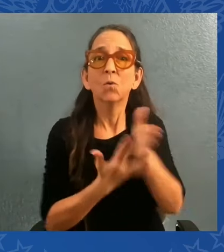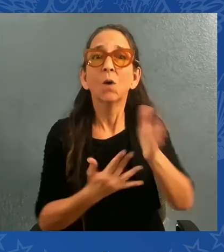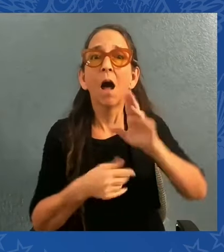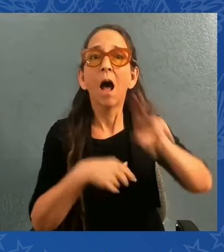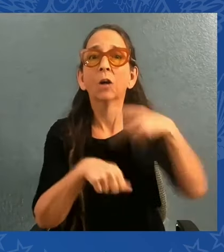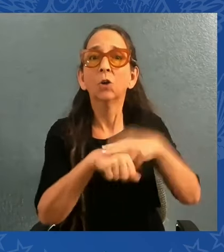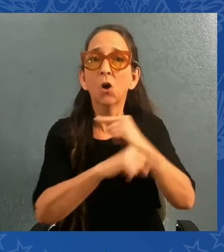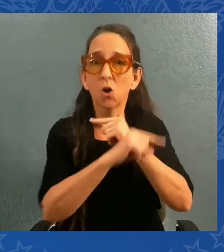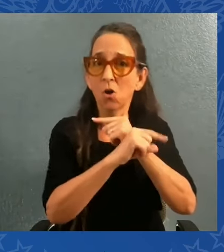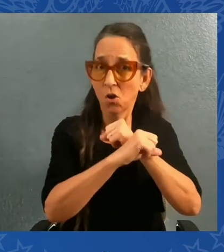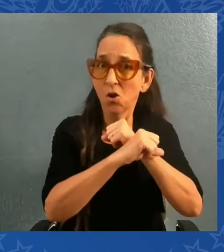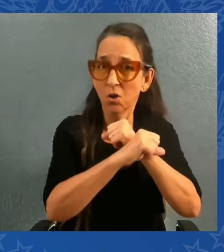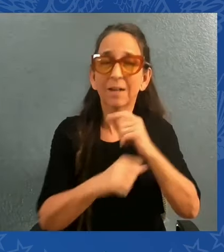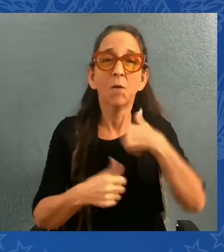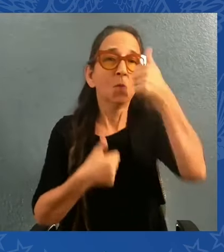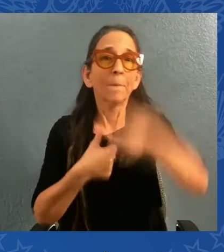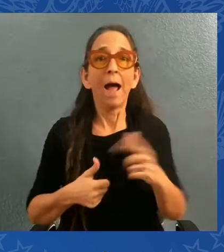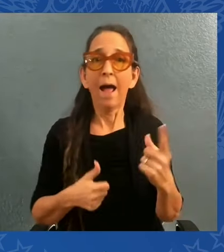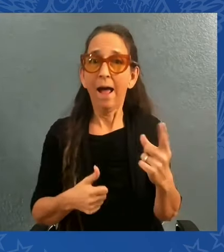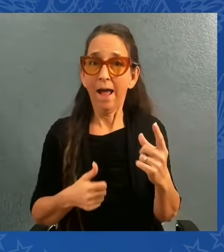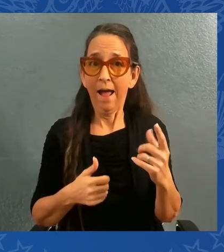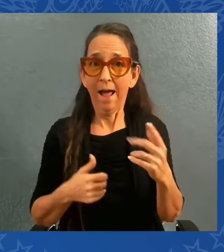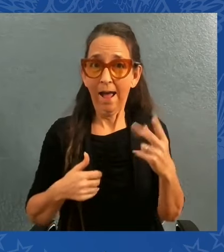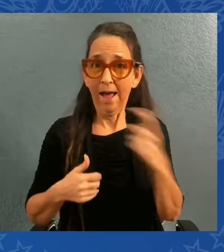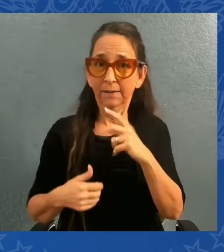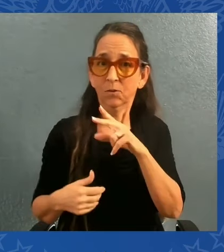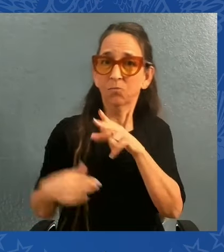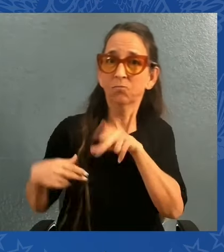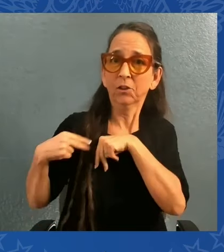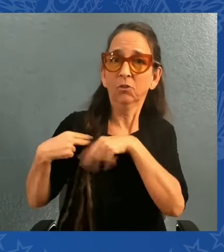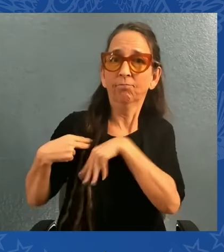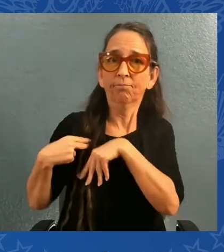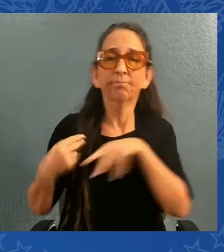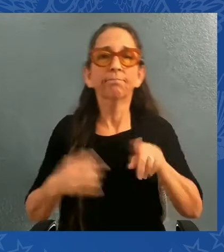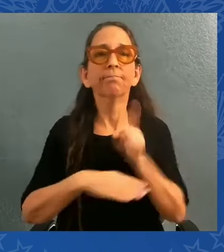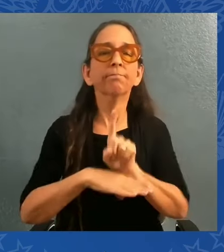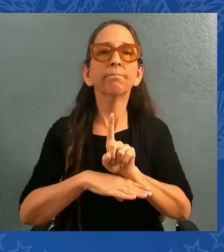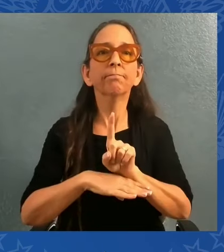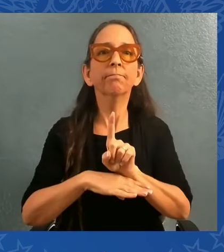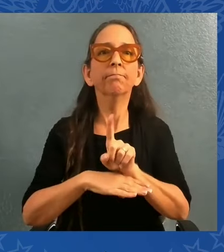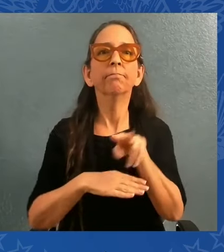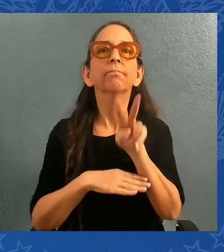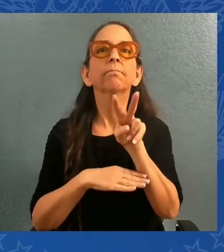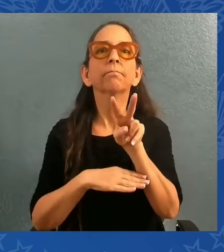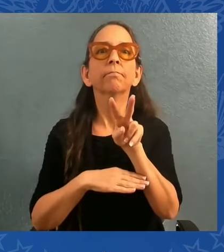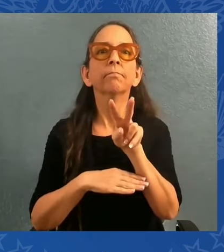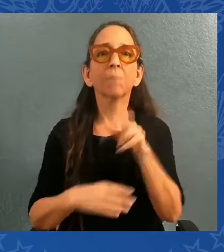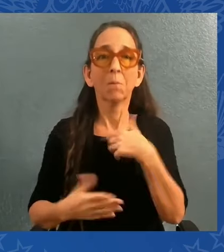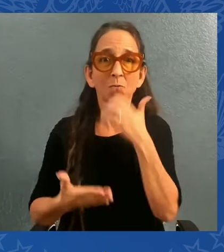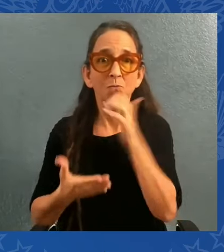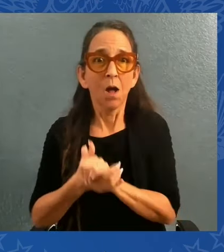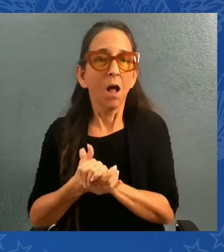on him. He stood ramrod straight, and how proud Jill and I and our entire family